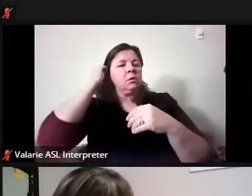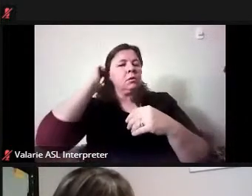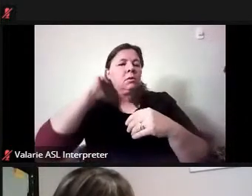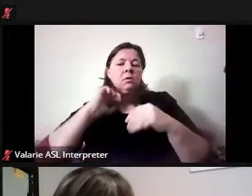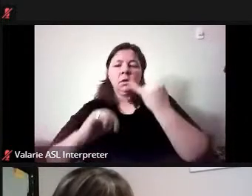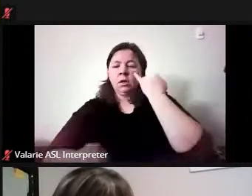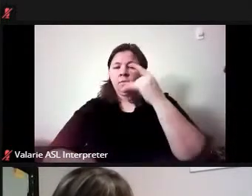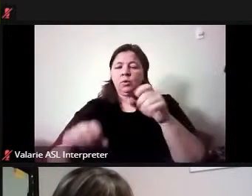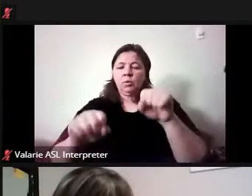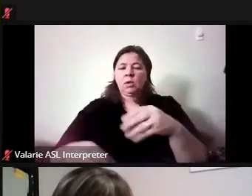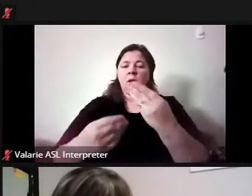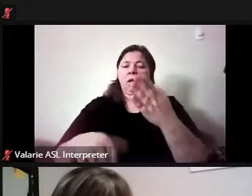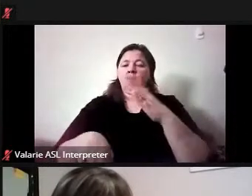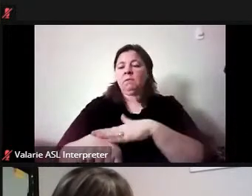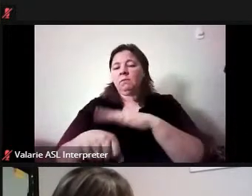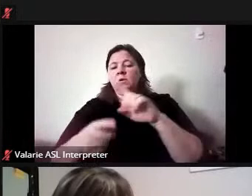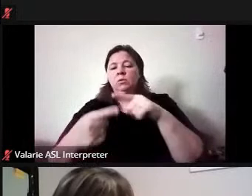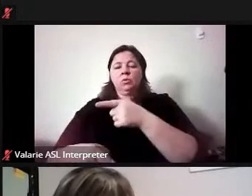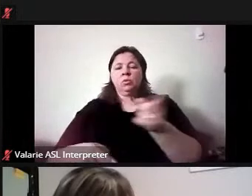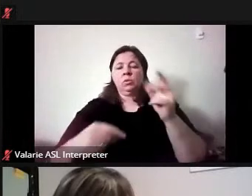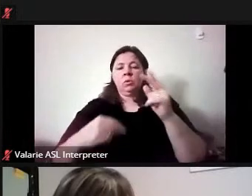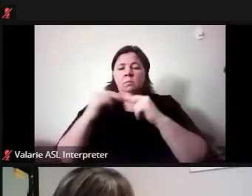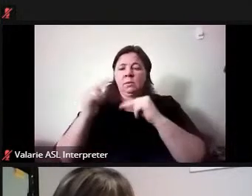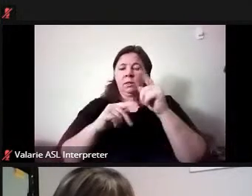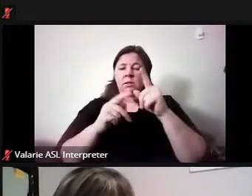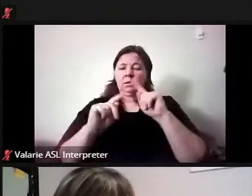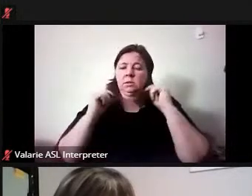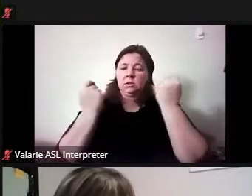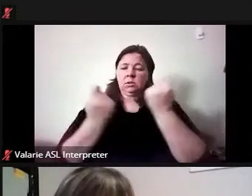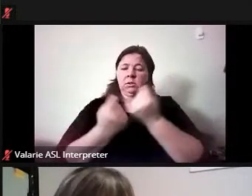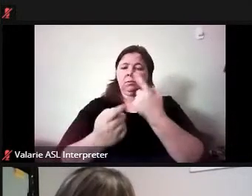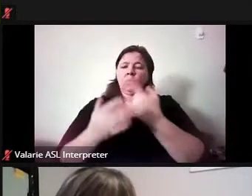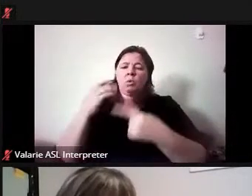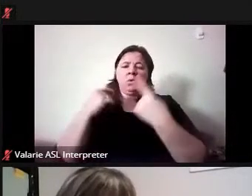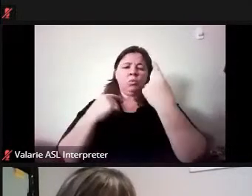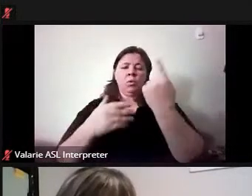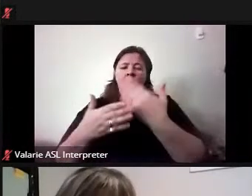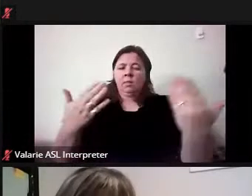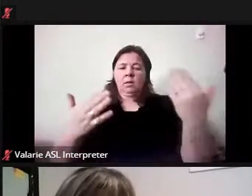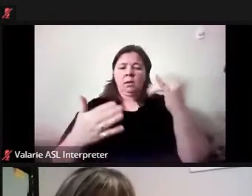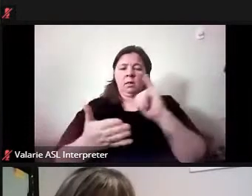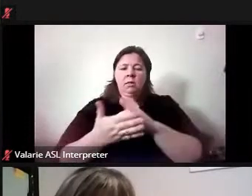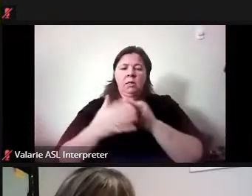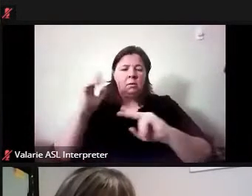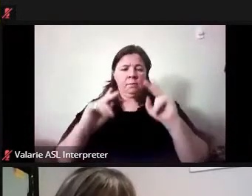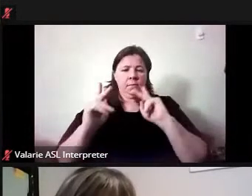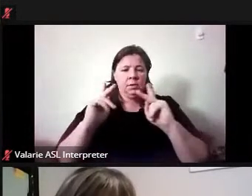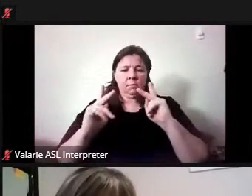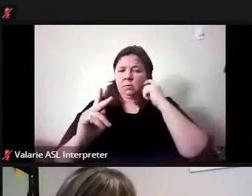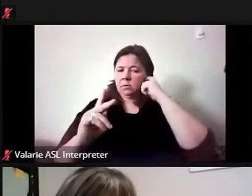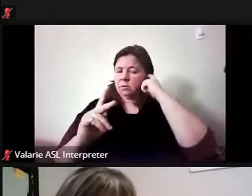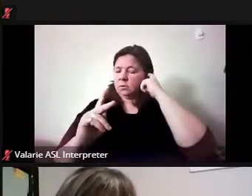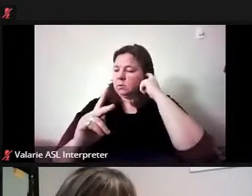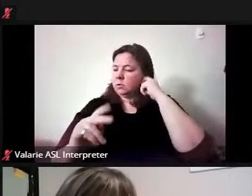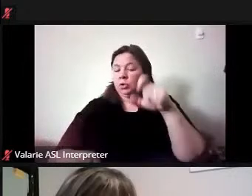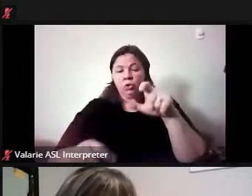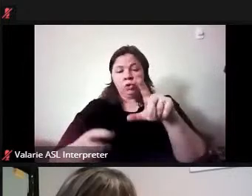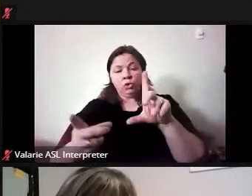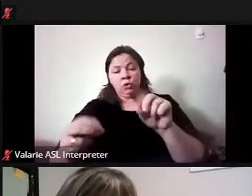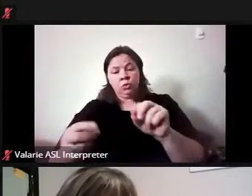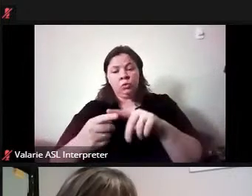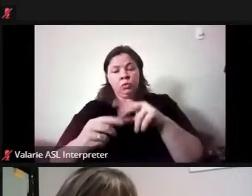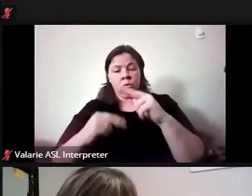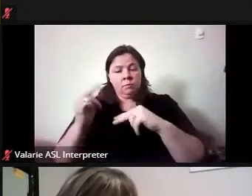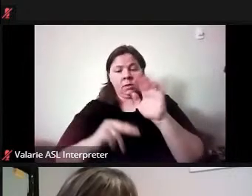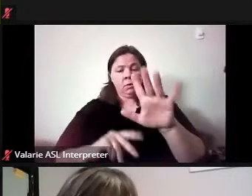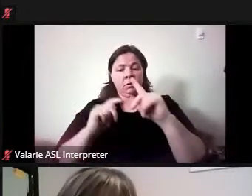you could give advice for those who are building teams, what is the one thing that people should do to build